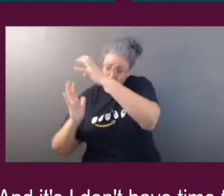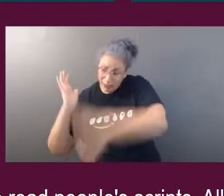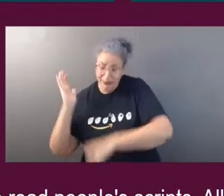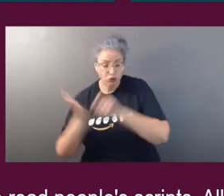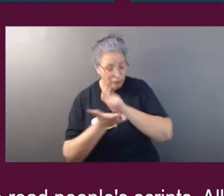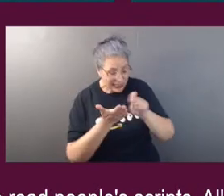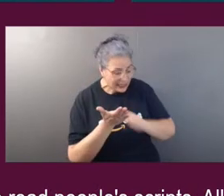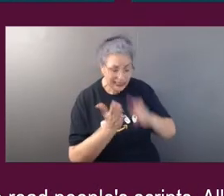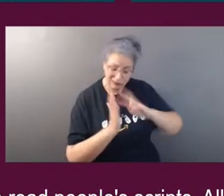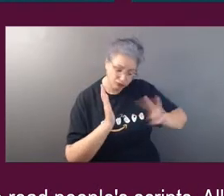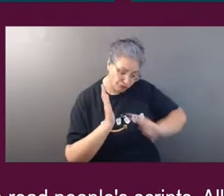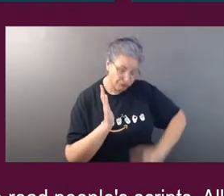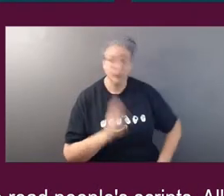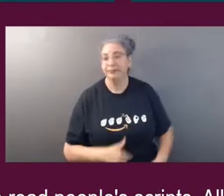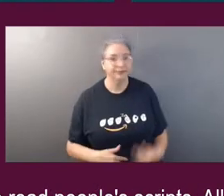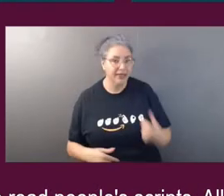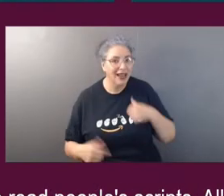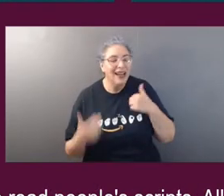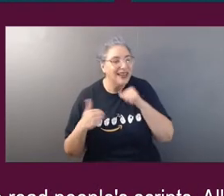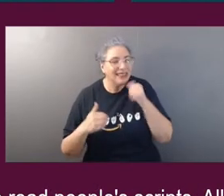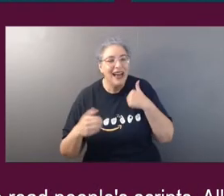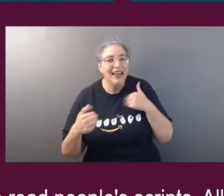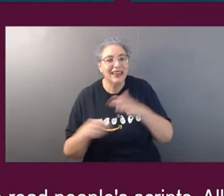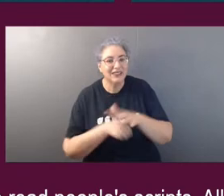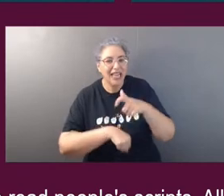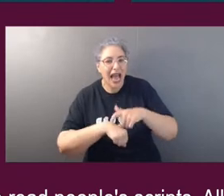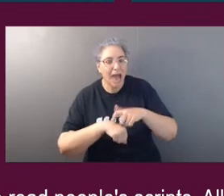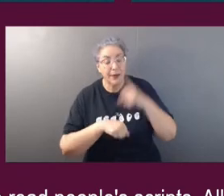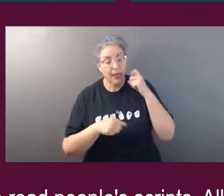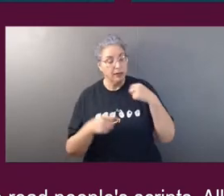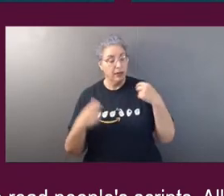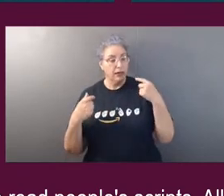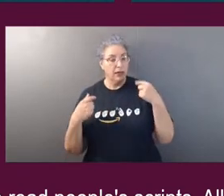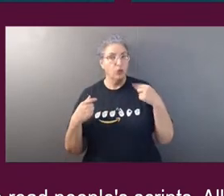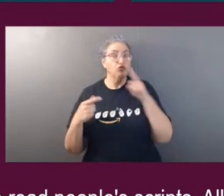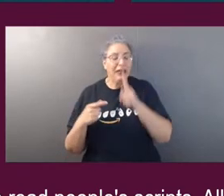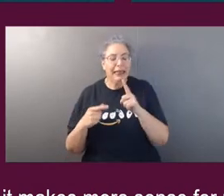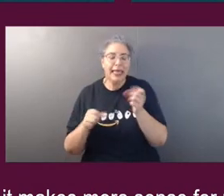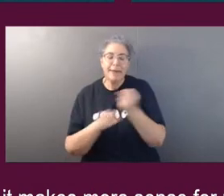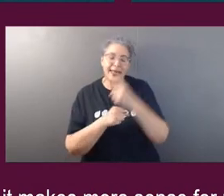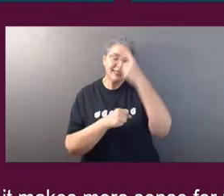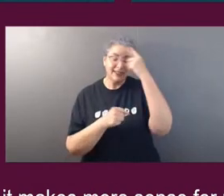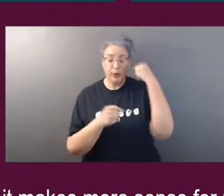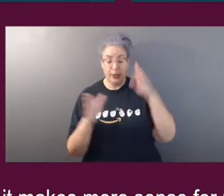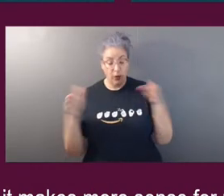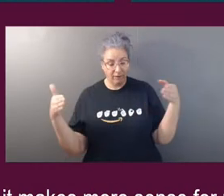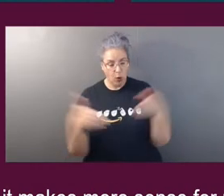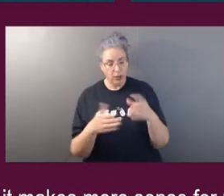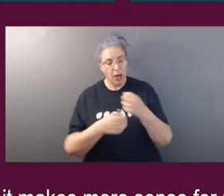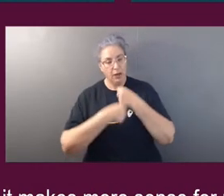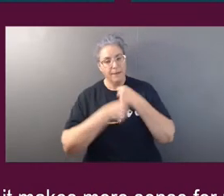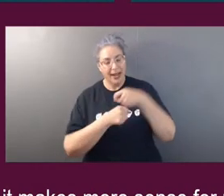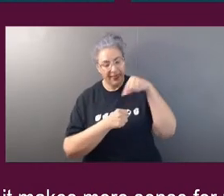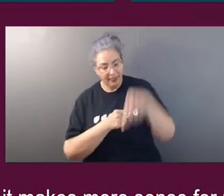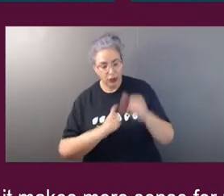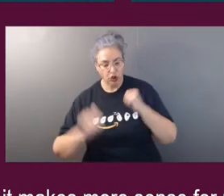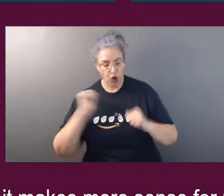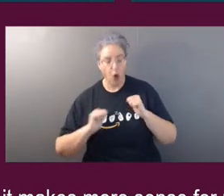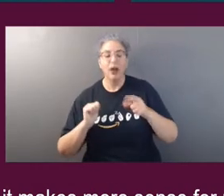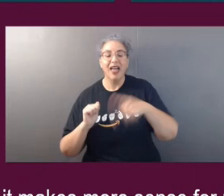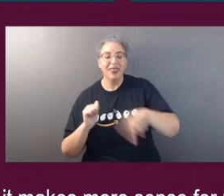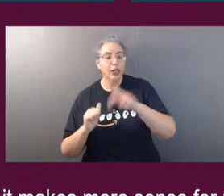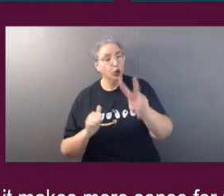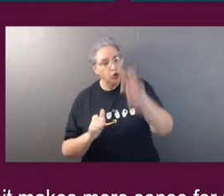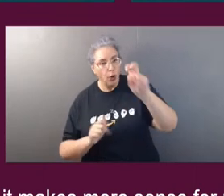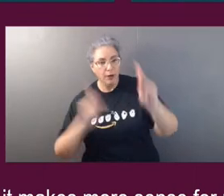people's scripts. I don't, all those things I used to be able to do, because it makes more sense for me to focus on creating a show that's going to